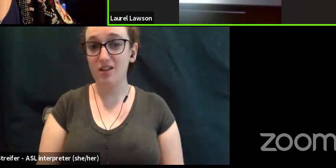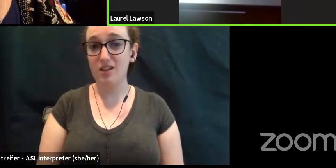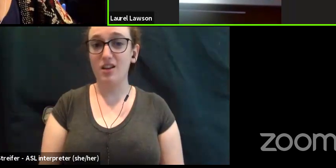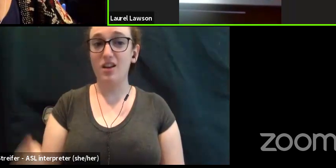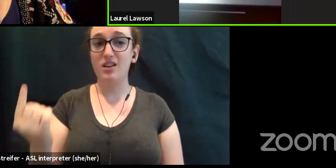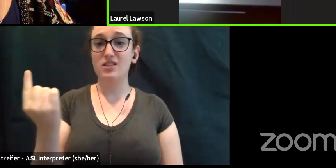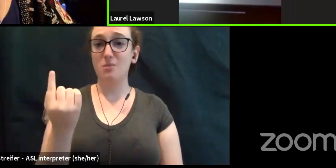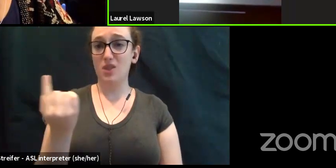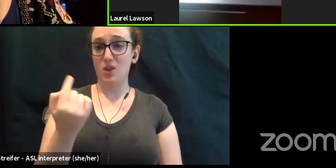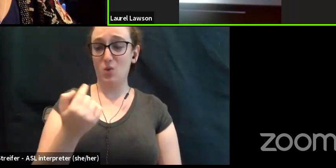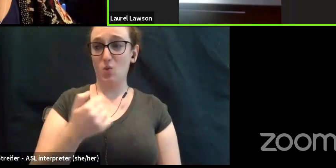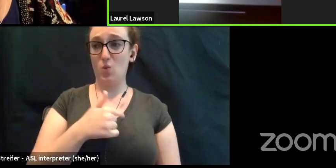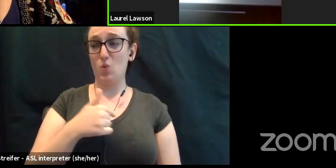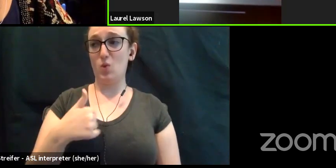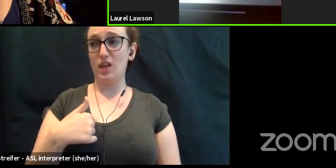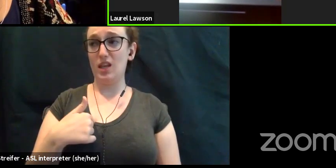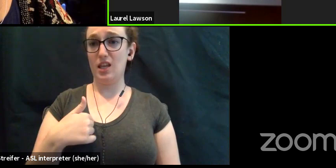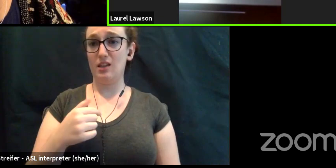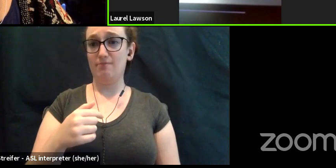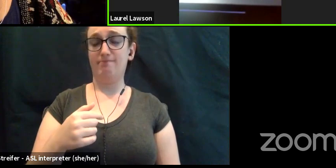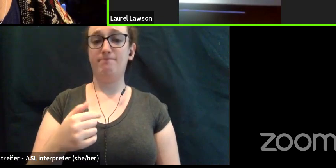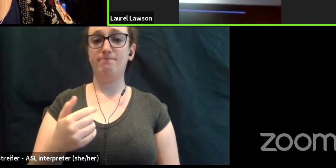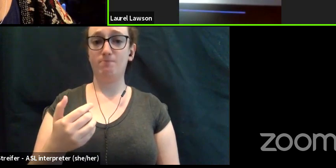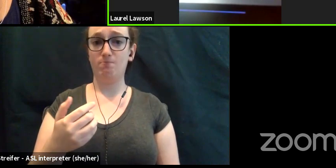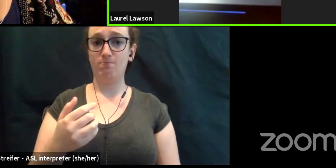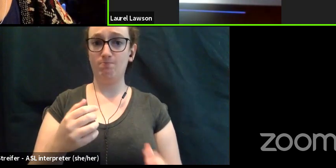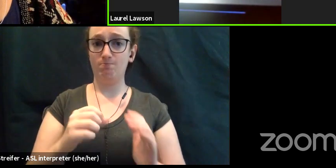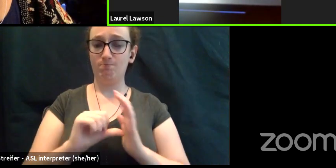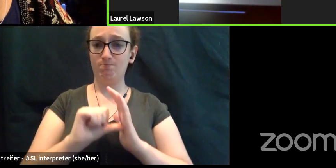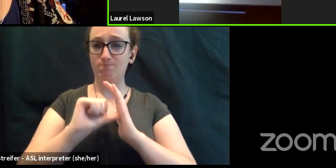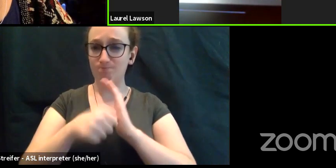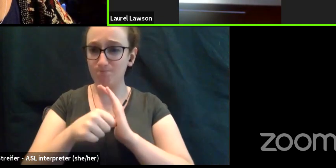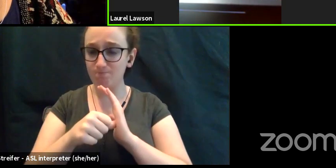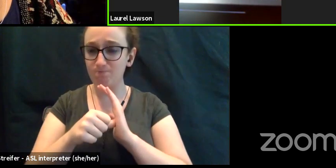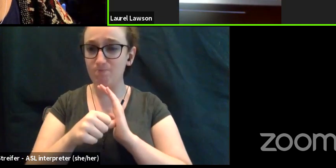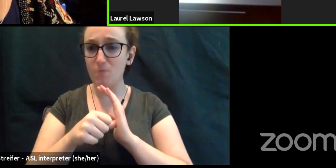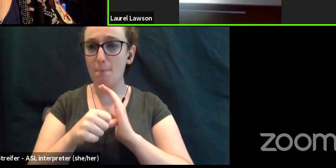that we have really tried to